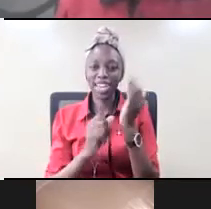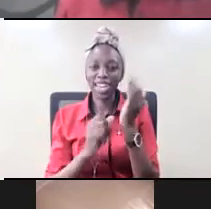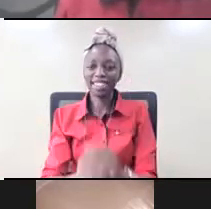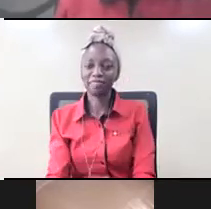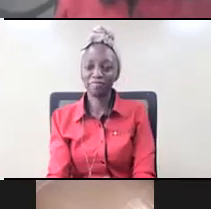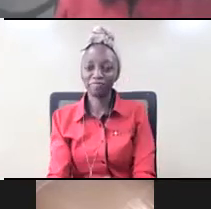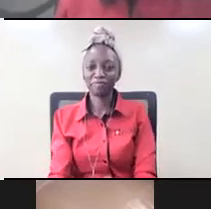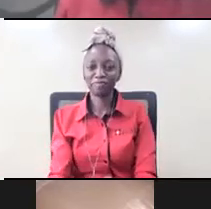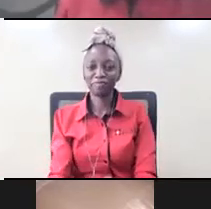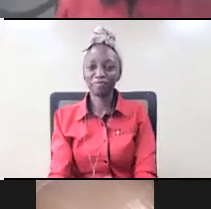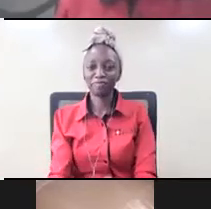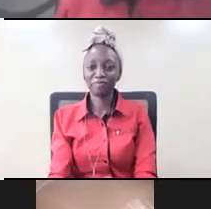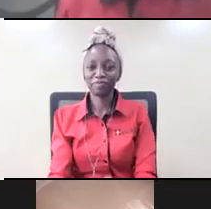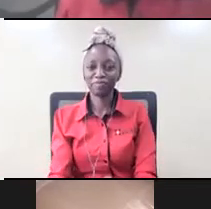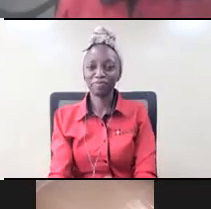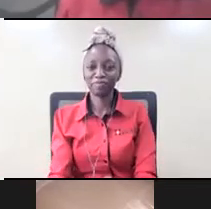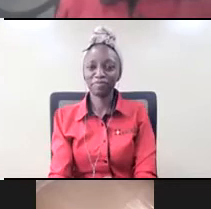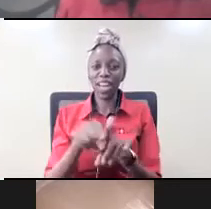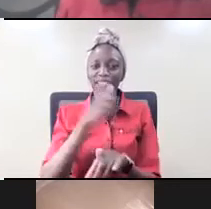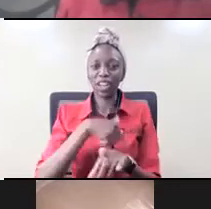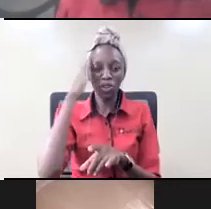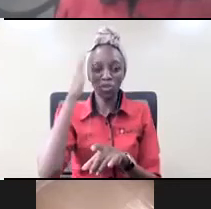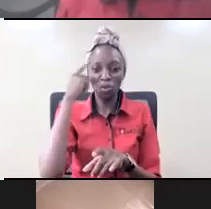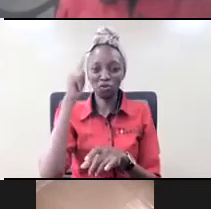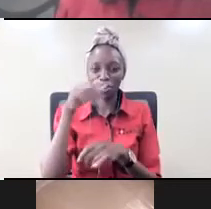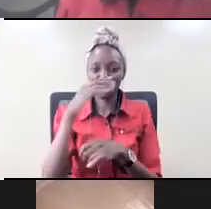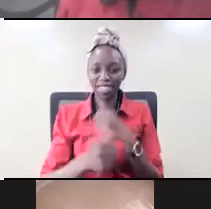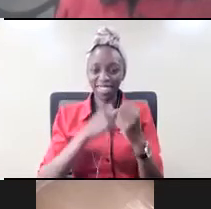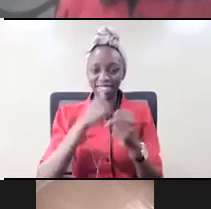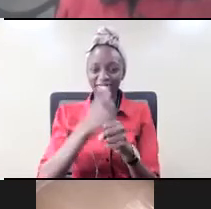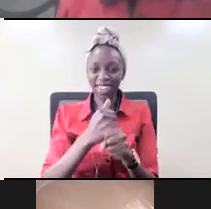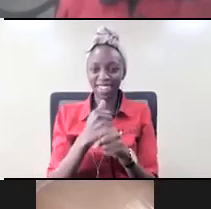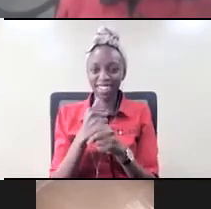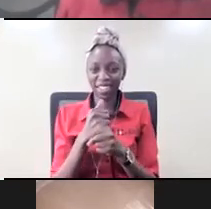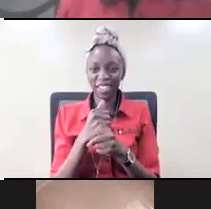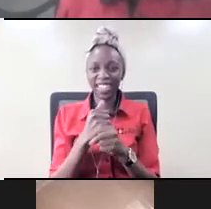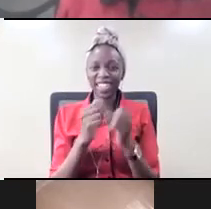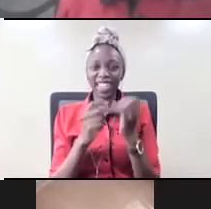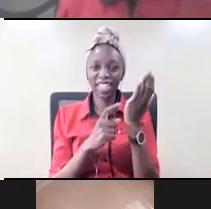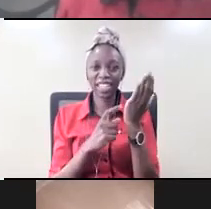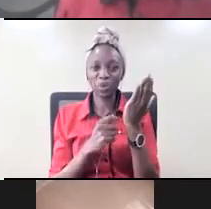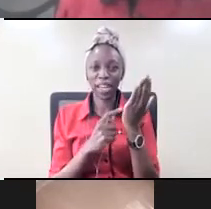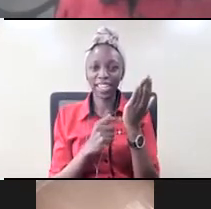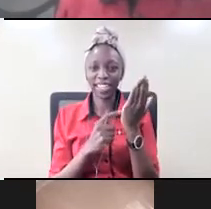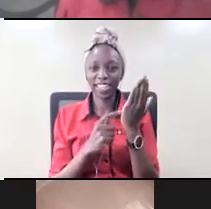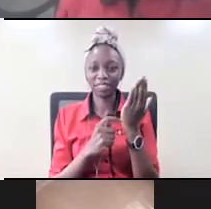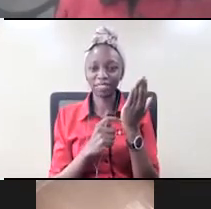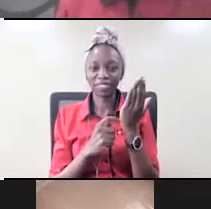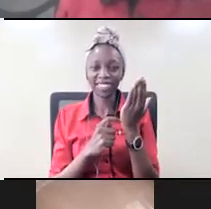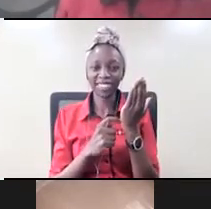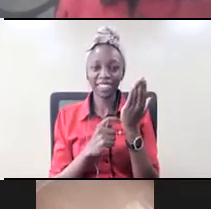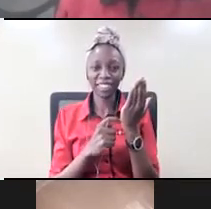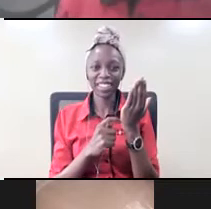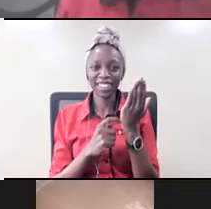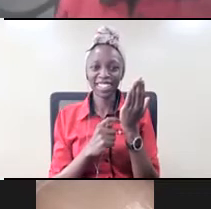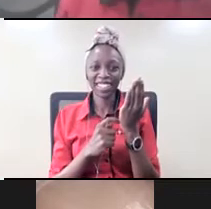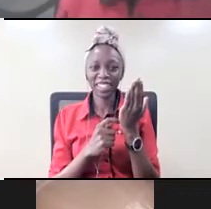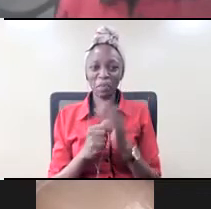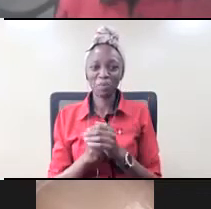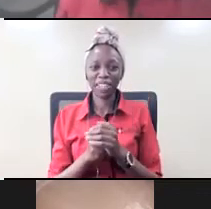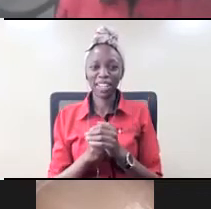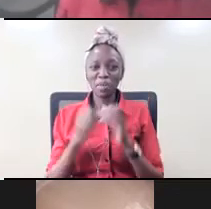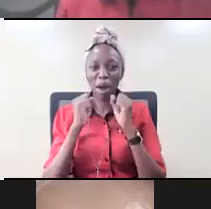my Kiswahili, I can try my French, and I can try my German to close. I think my German will probably be the worst of